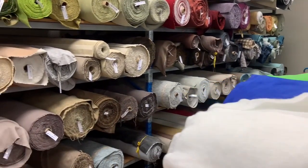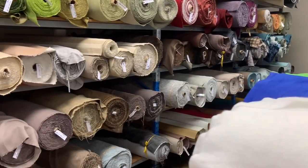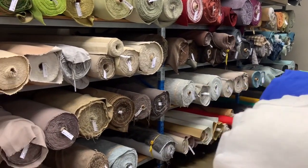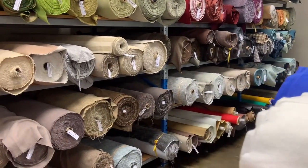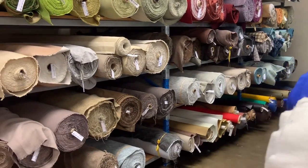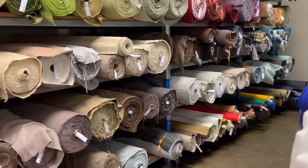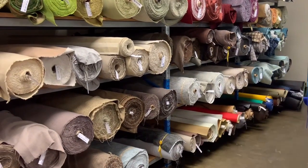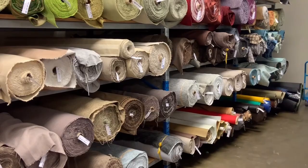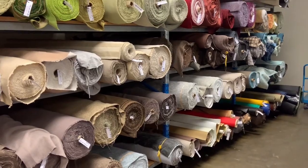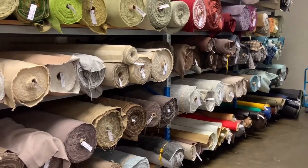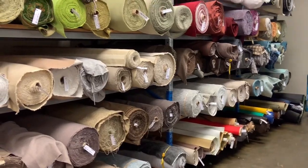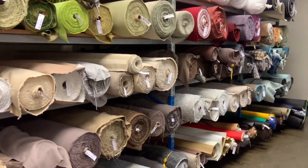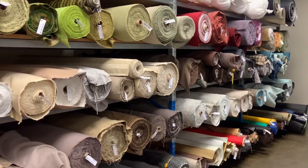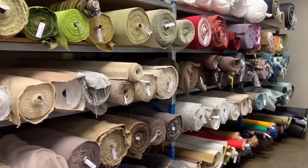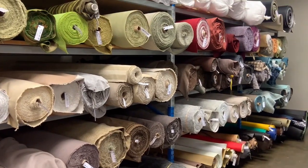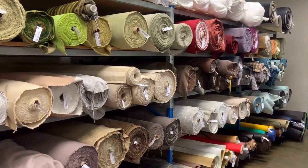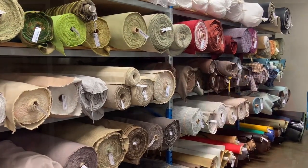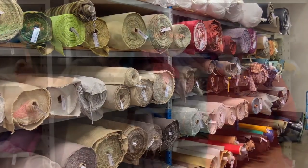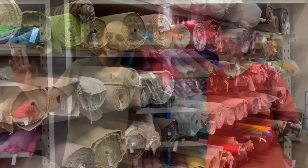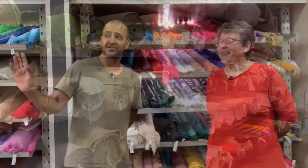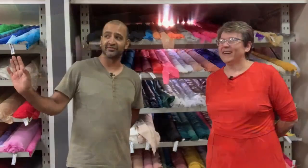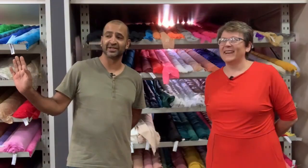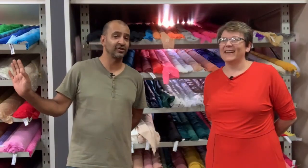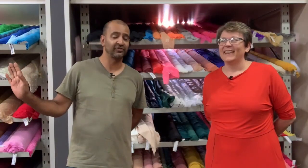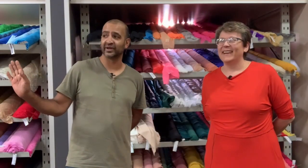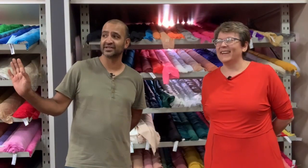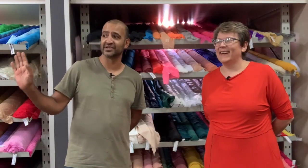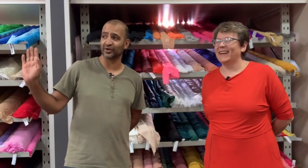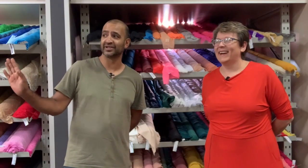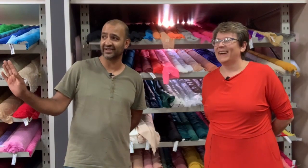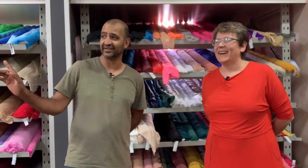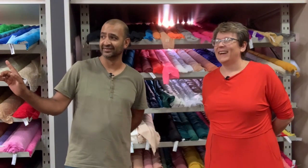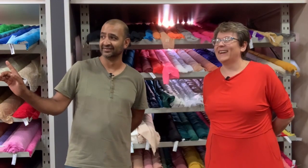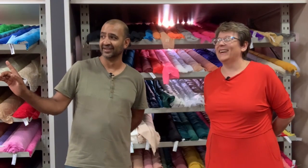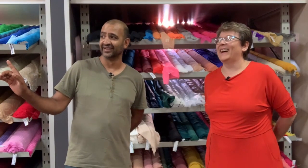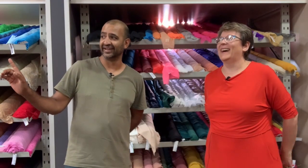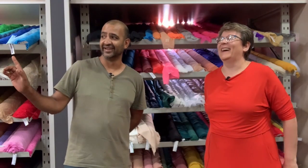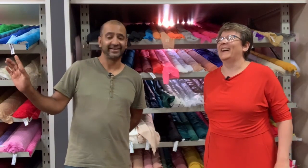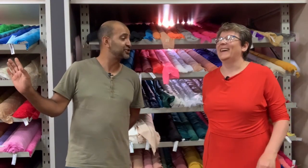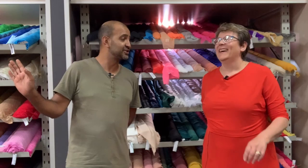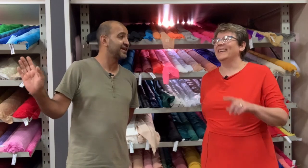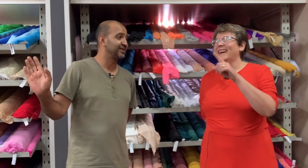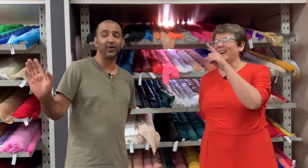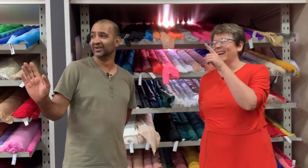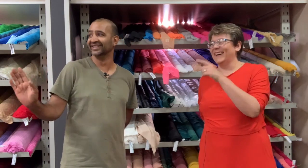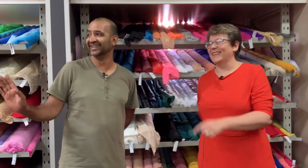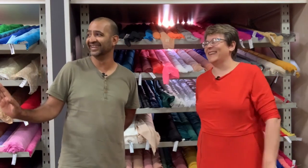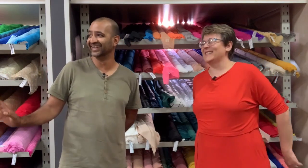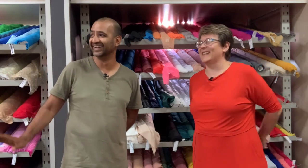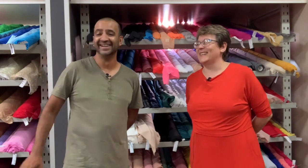I mean, if you see my face, the faces of my staff when I say stock taking, that should say it